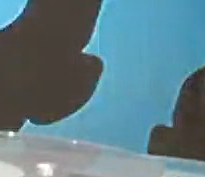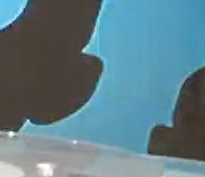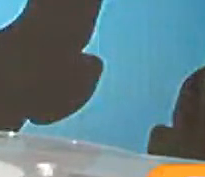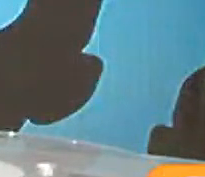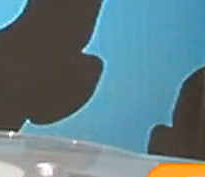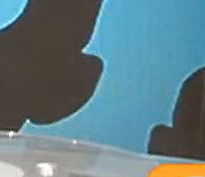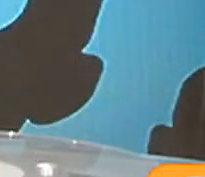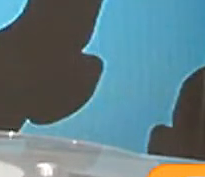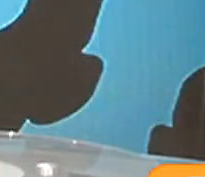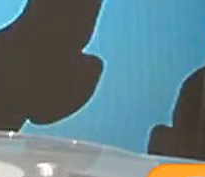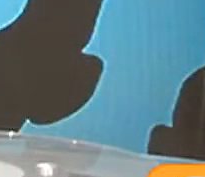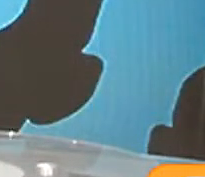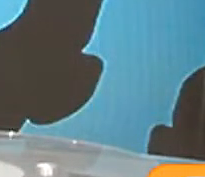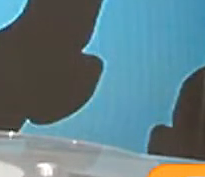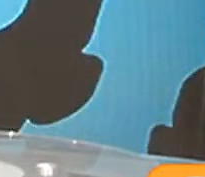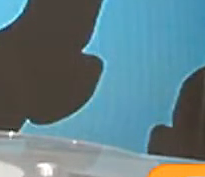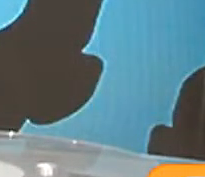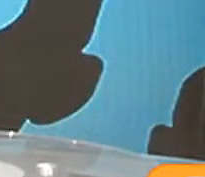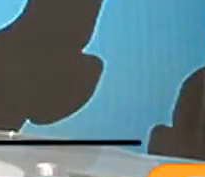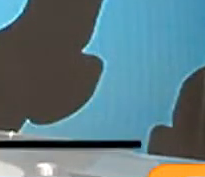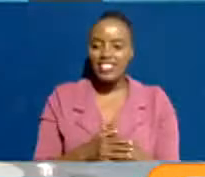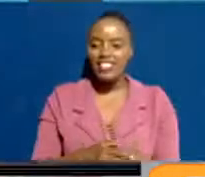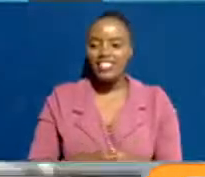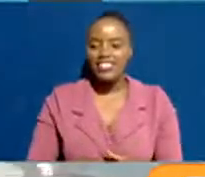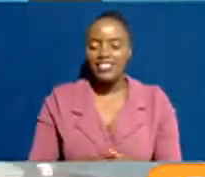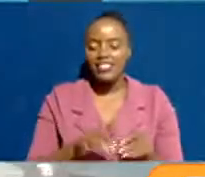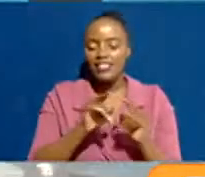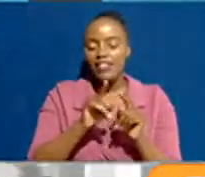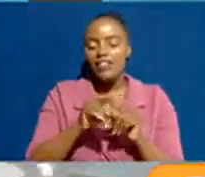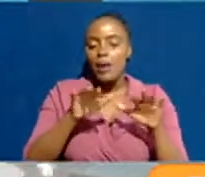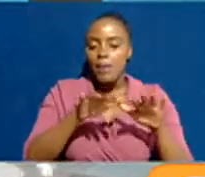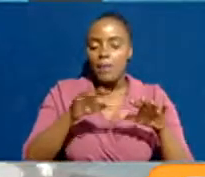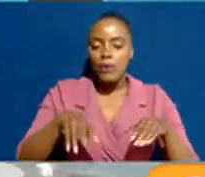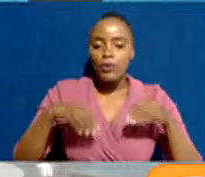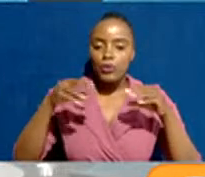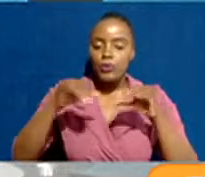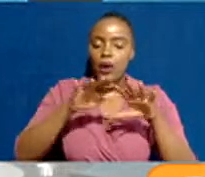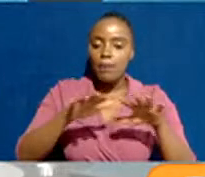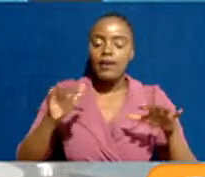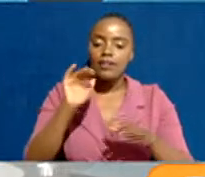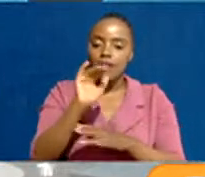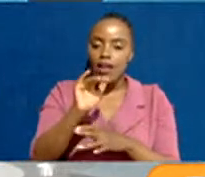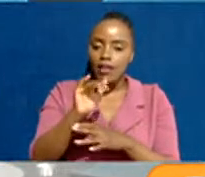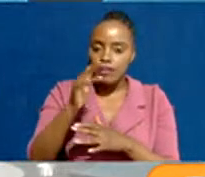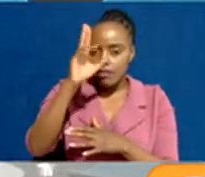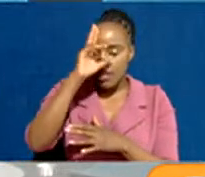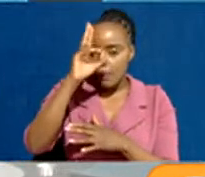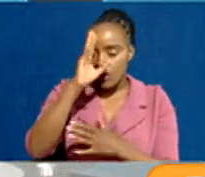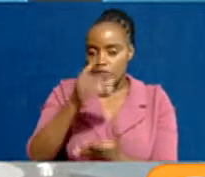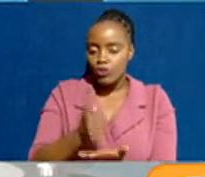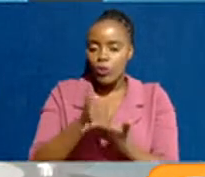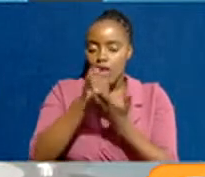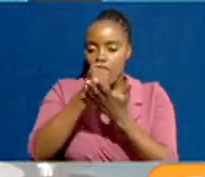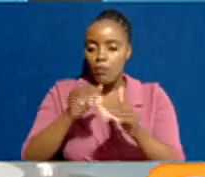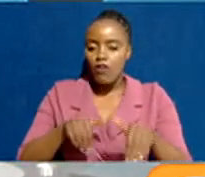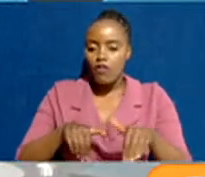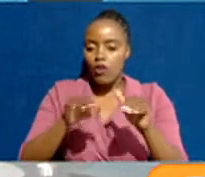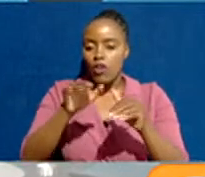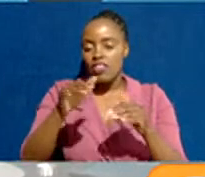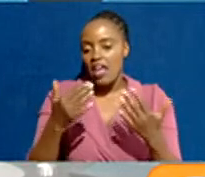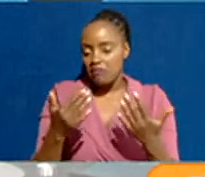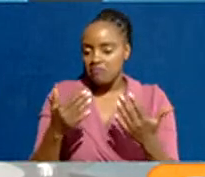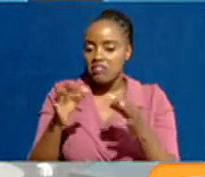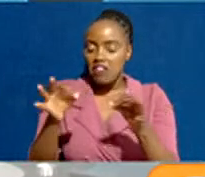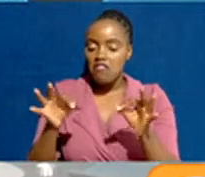much for staying with the Monday report. So two families in Muthurwa Market in Nairobi are appealing to security agencies to help trace their loved ones